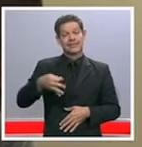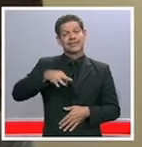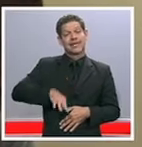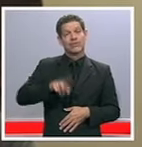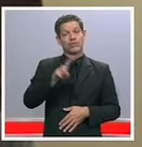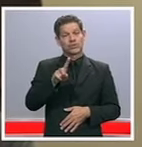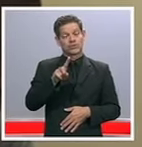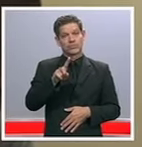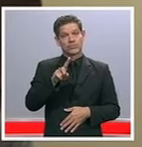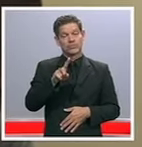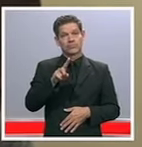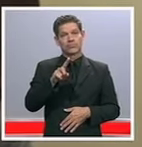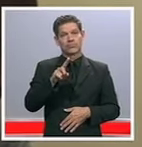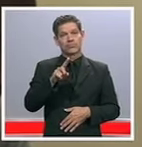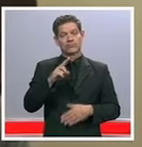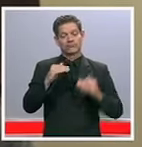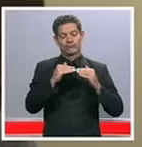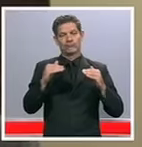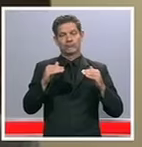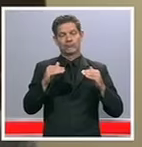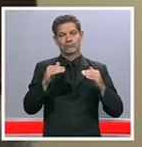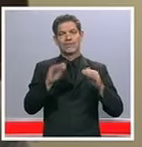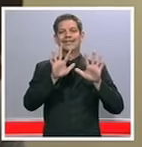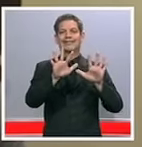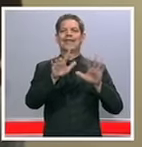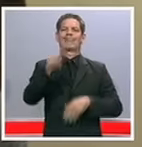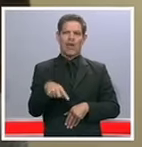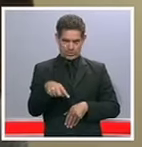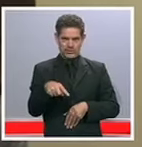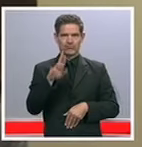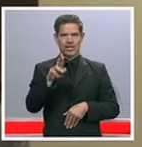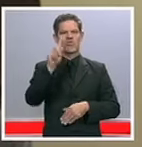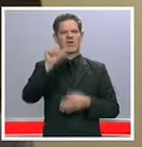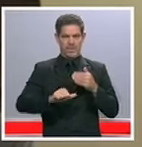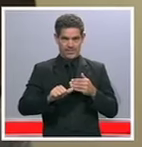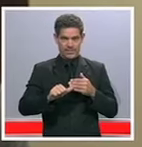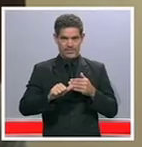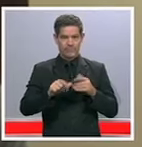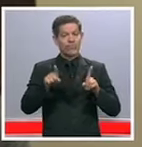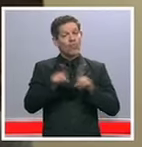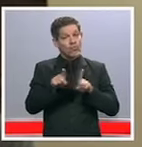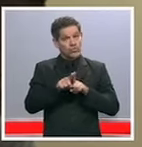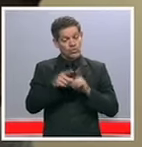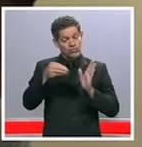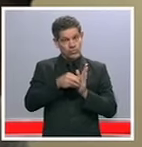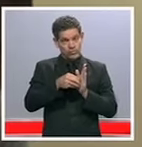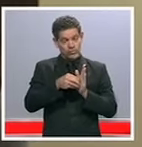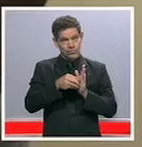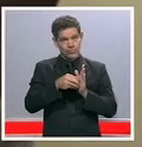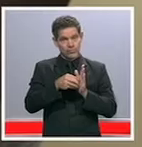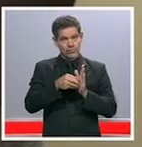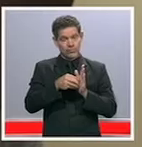the workers will be earning a minimum wage of 10,000 rand. The agreement also entails phasing